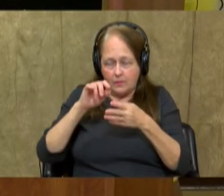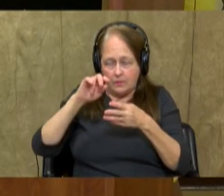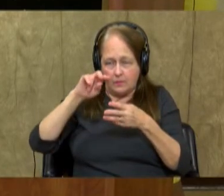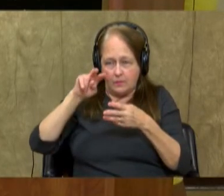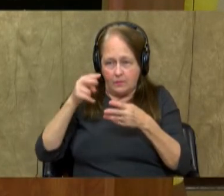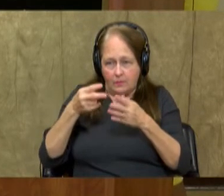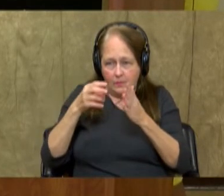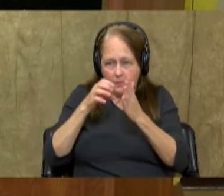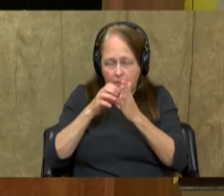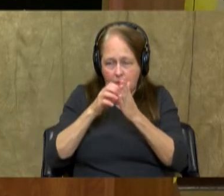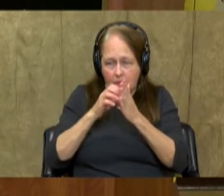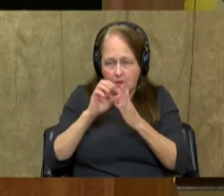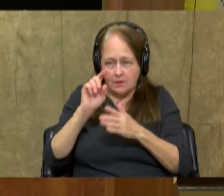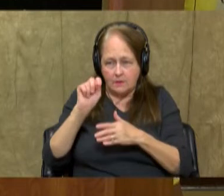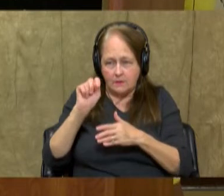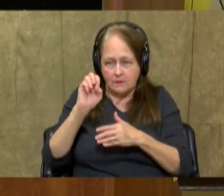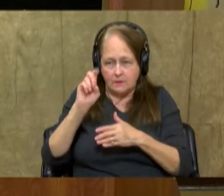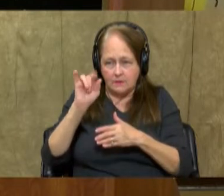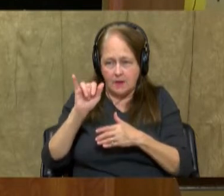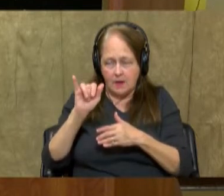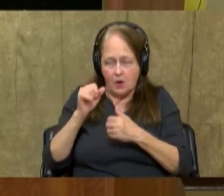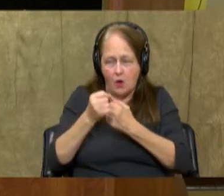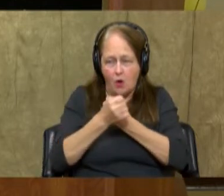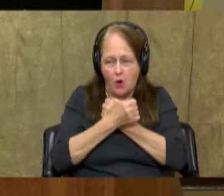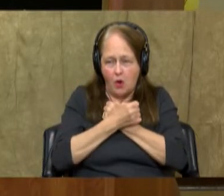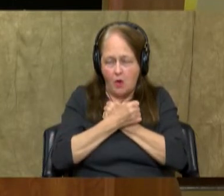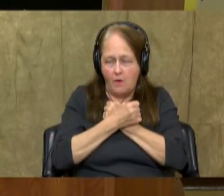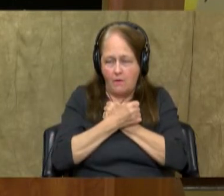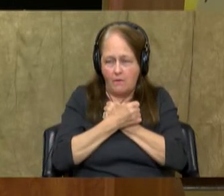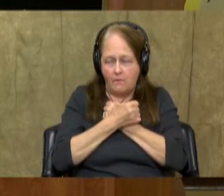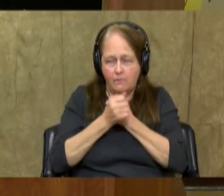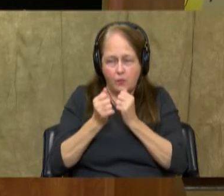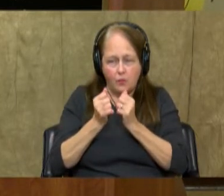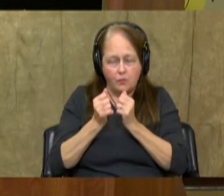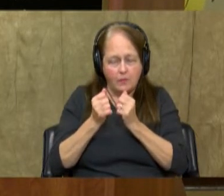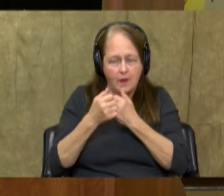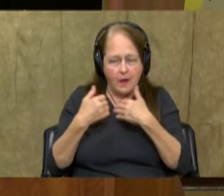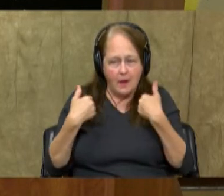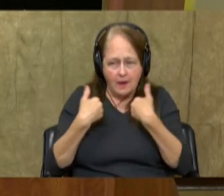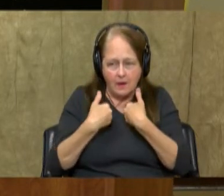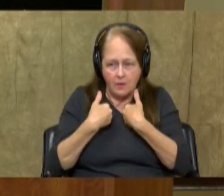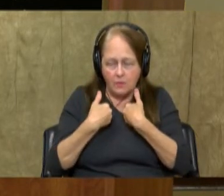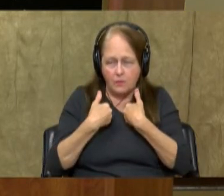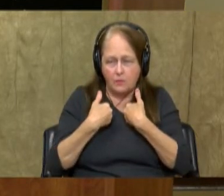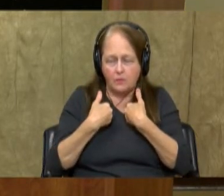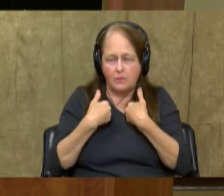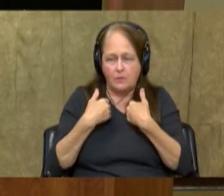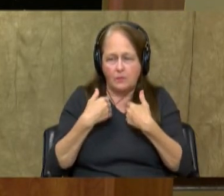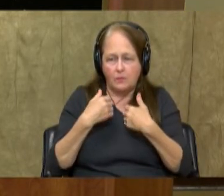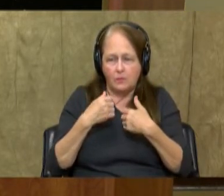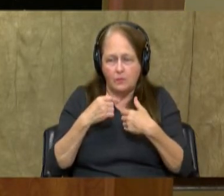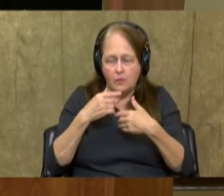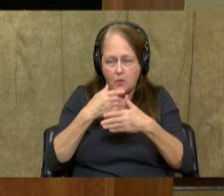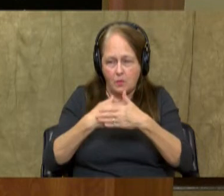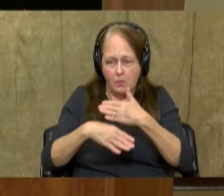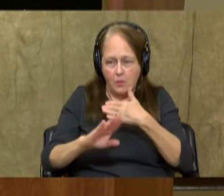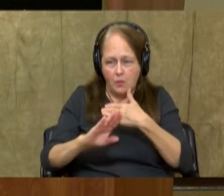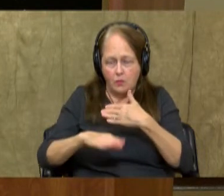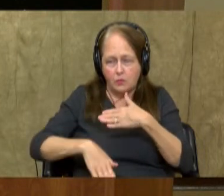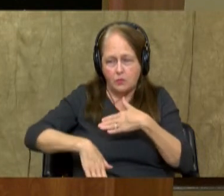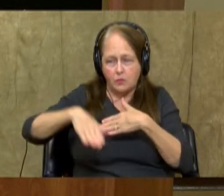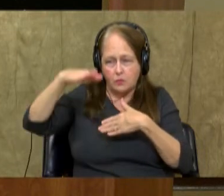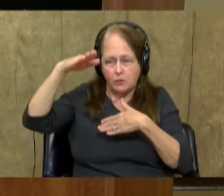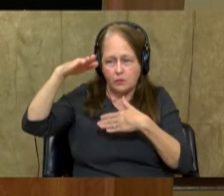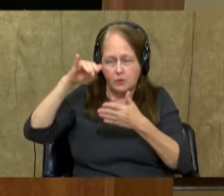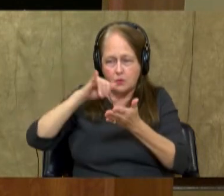paragraph, it states that Teddy Roosevelt's love of nature did not stop with animals. Although he was born and raised